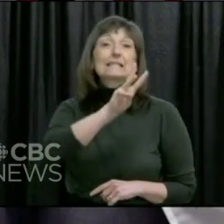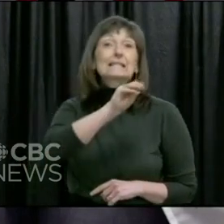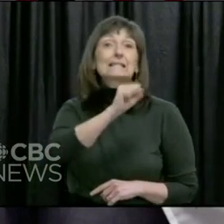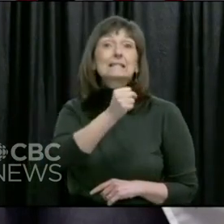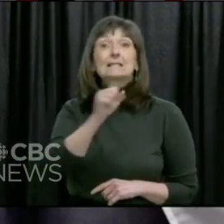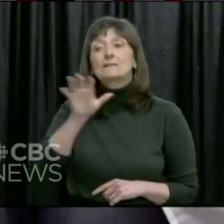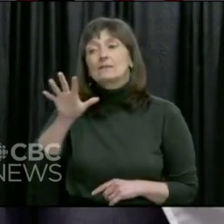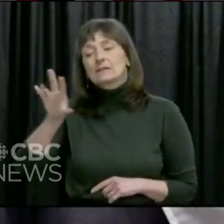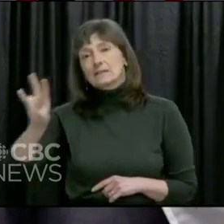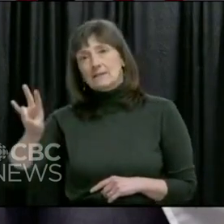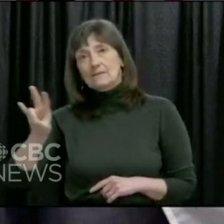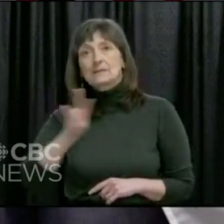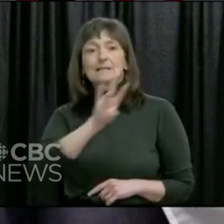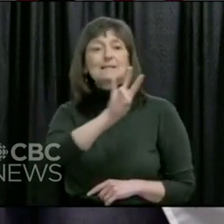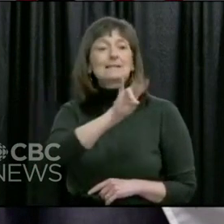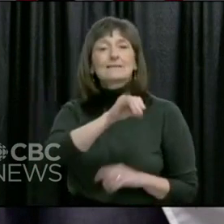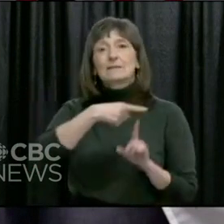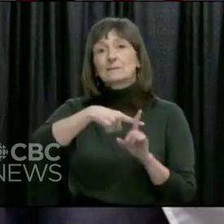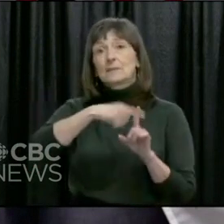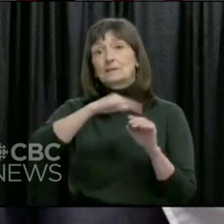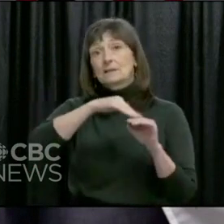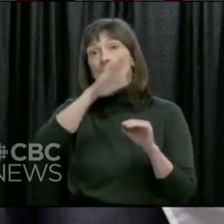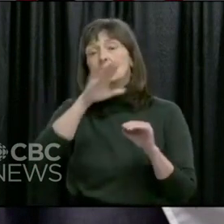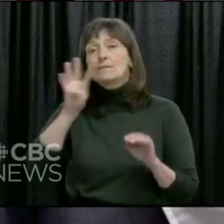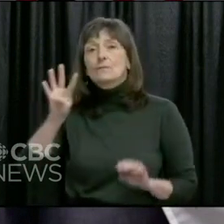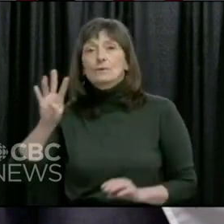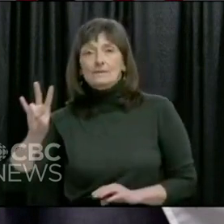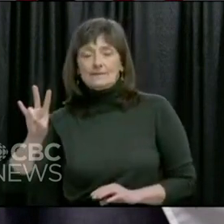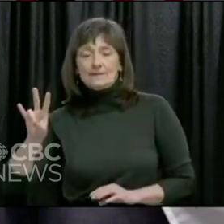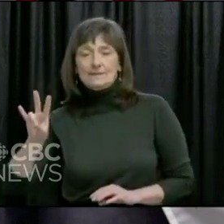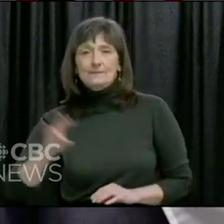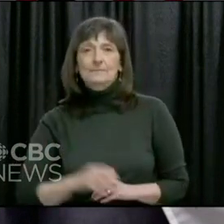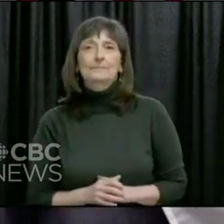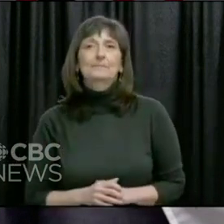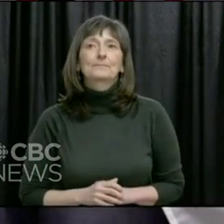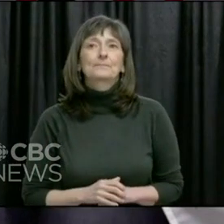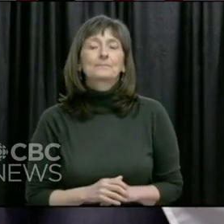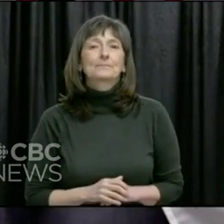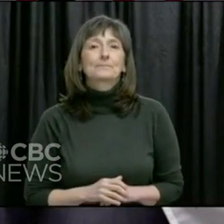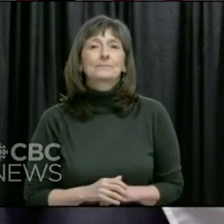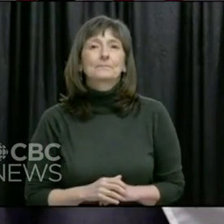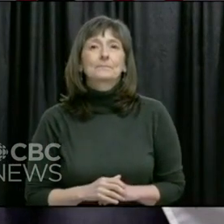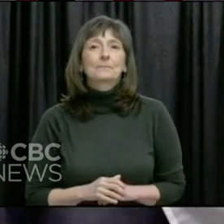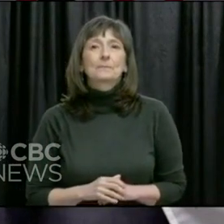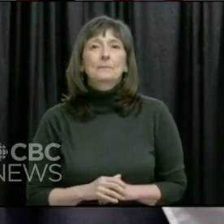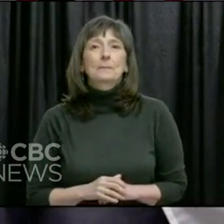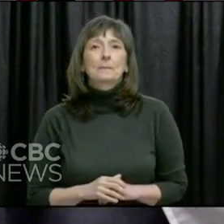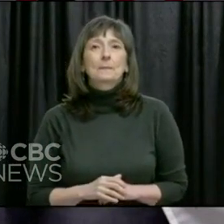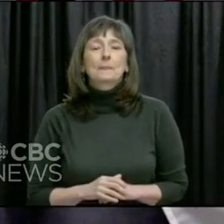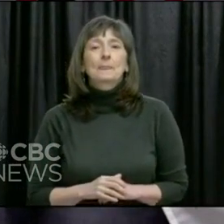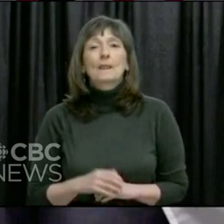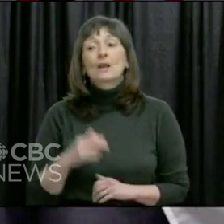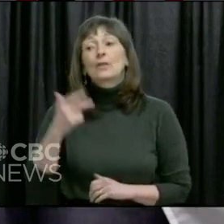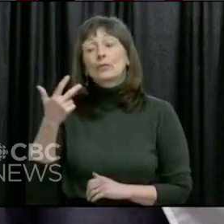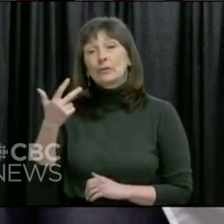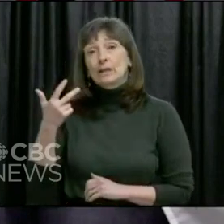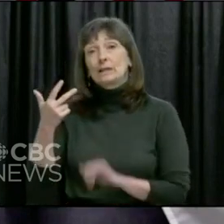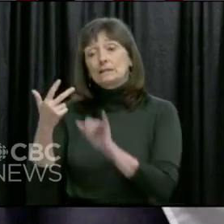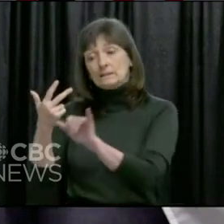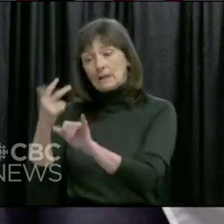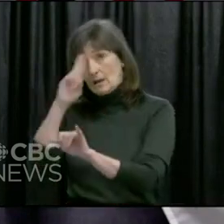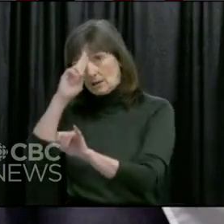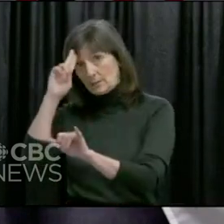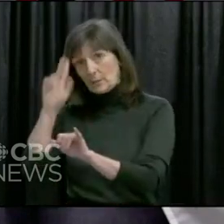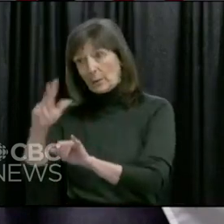59, 57 between 60 and 69, and 47 who are 70 and above. 3 people are in hospital due